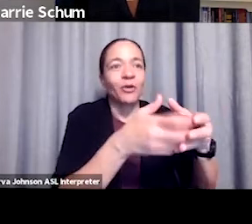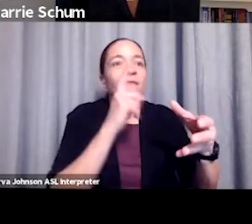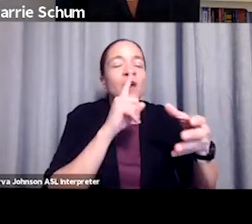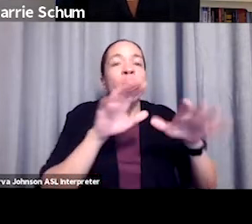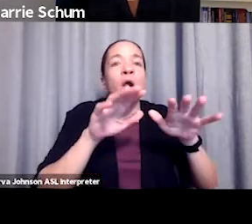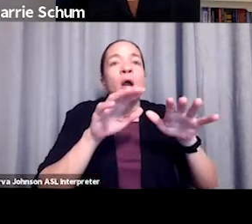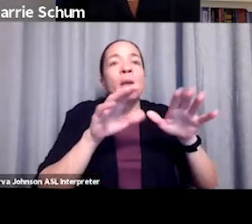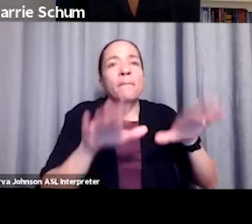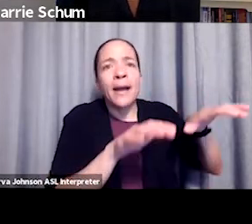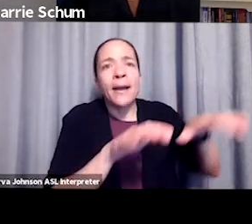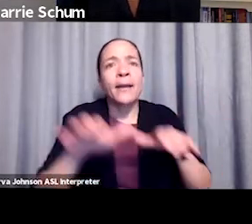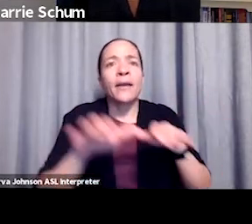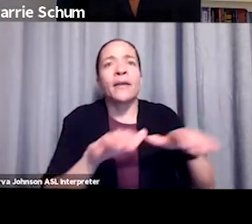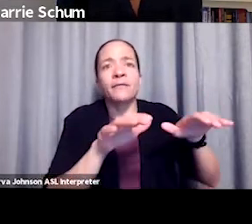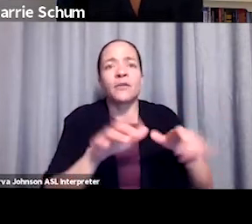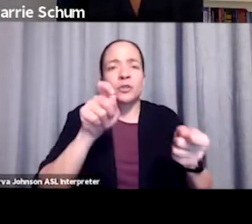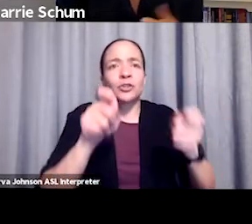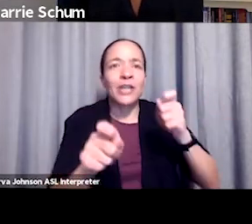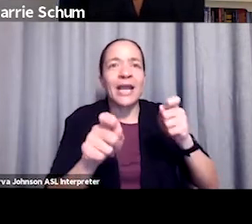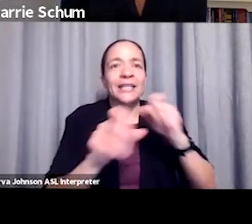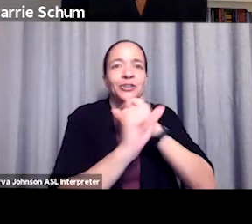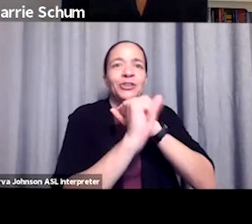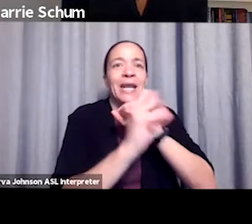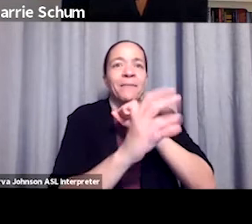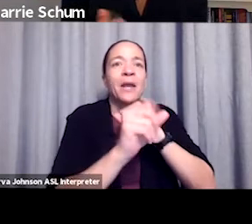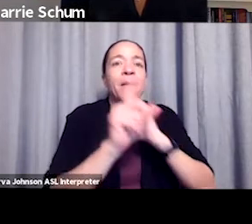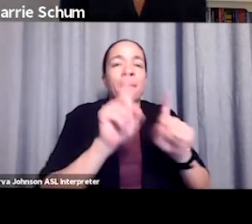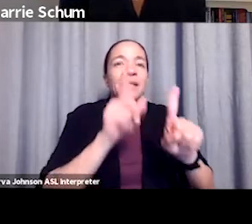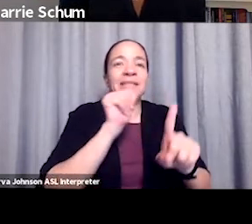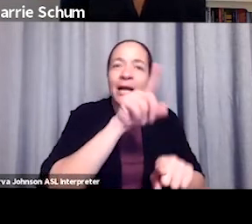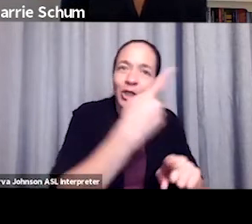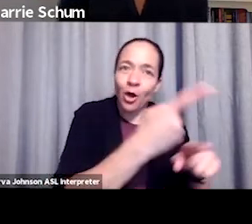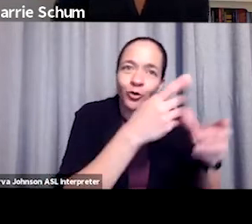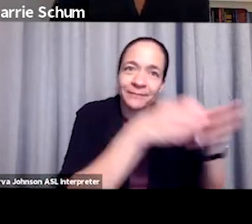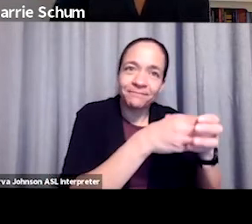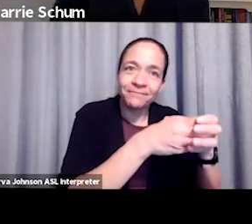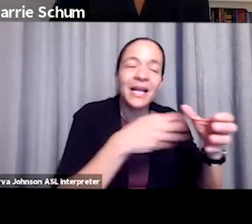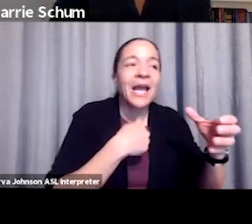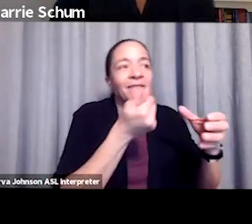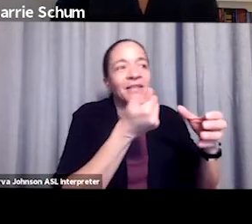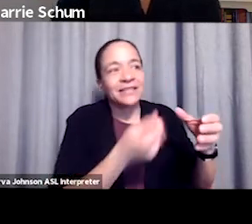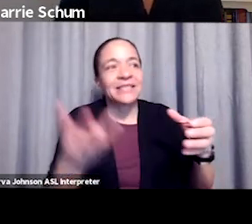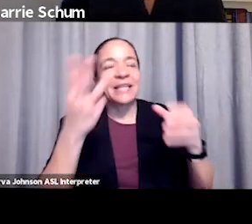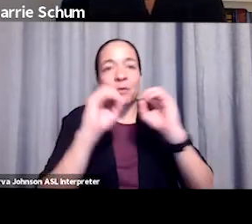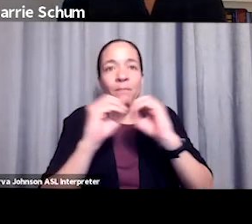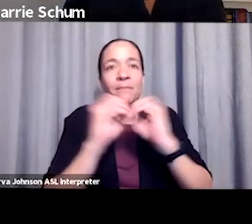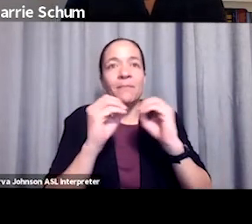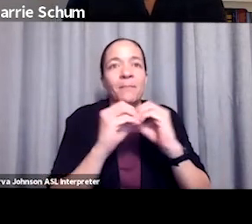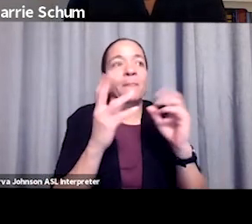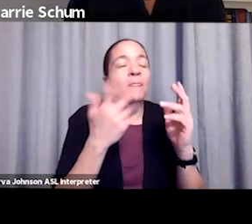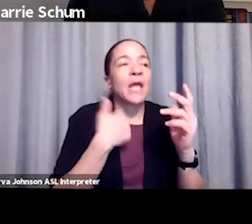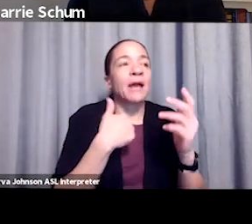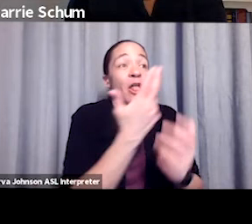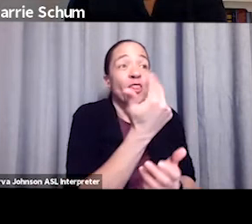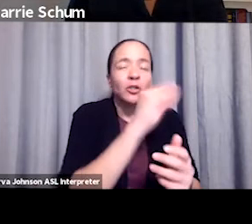change campaigns, but they're not the only segment. If you can keep going, they're about 13% of the